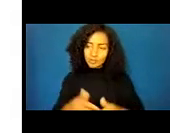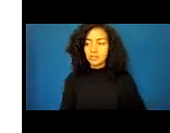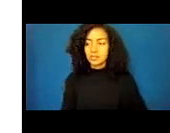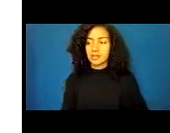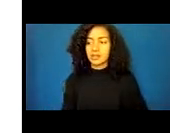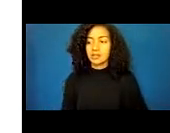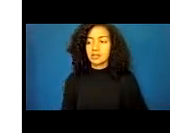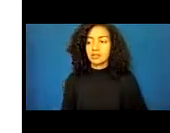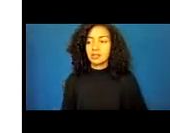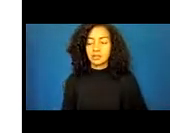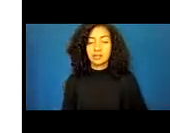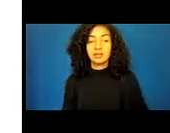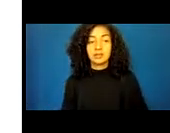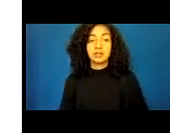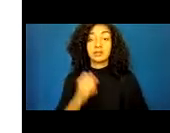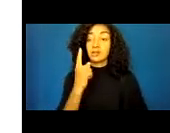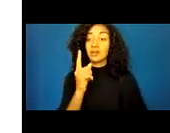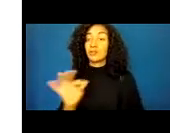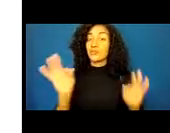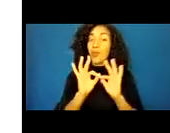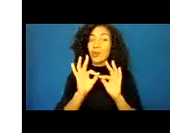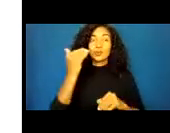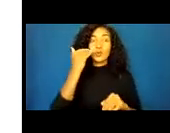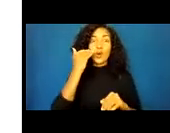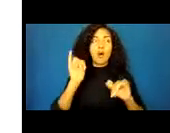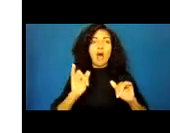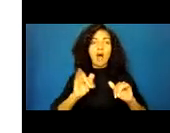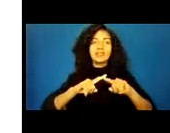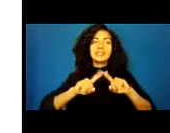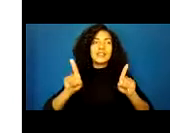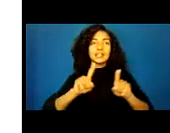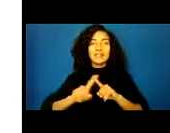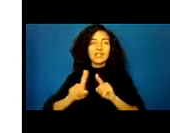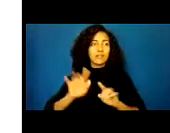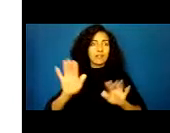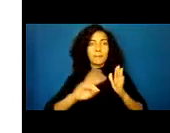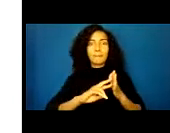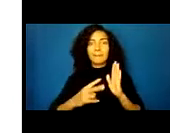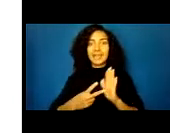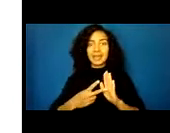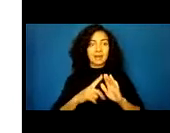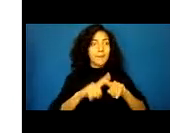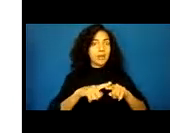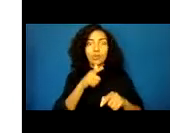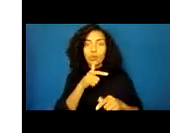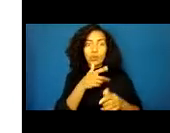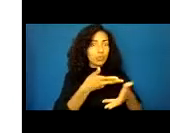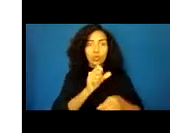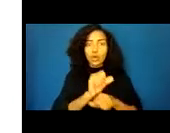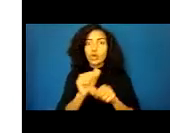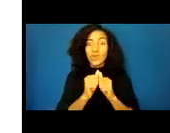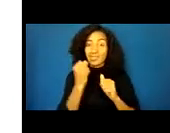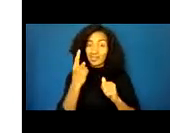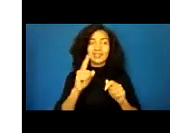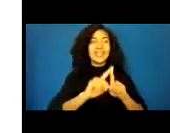And so it's important to know those things when we're working with people, because we're going to get different reactions. And so